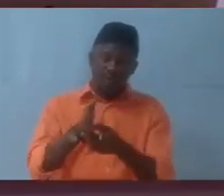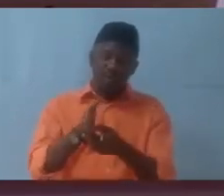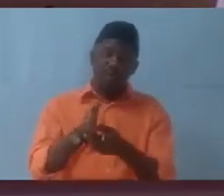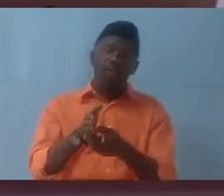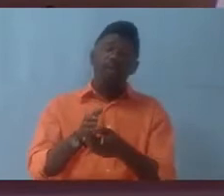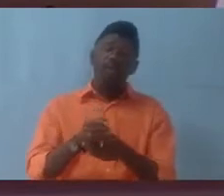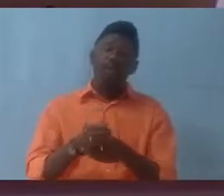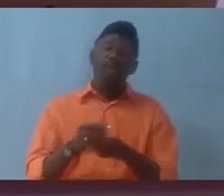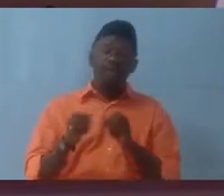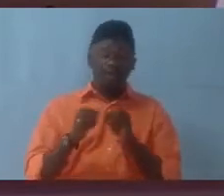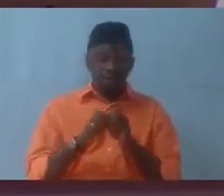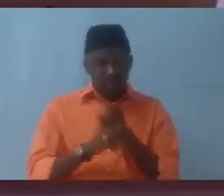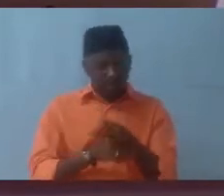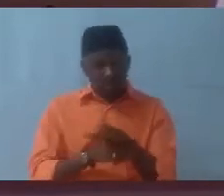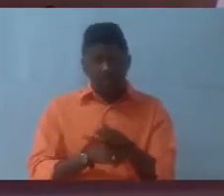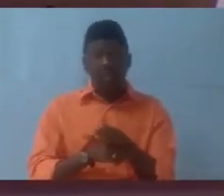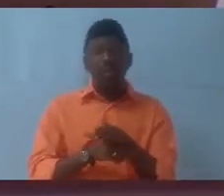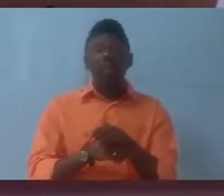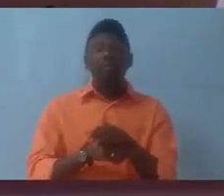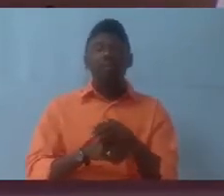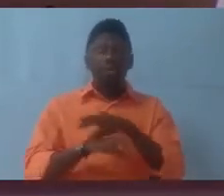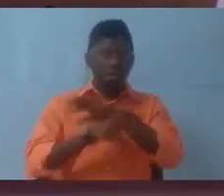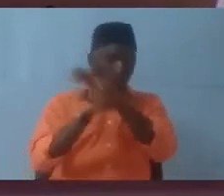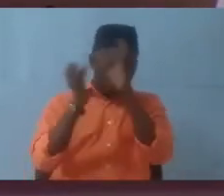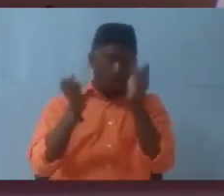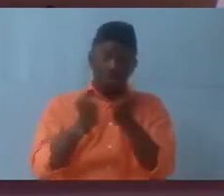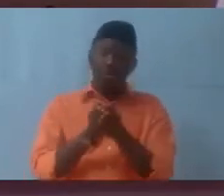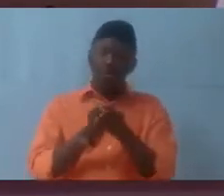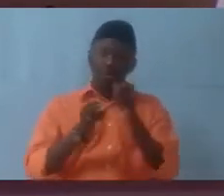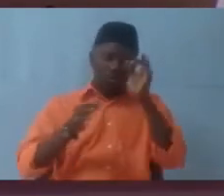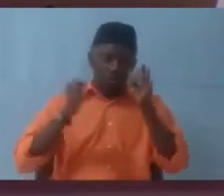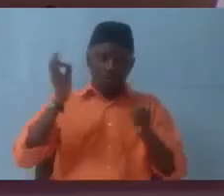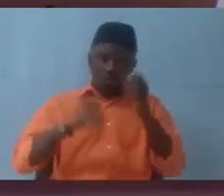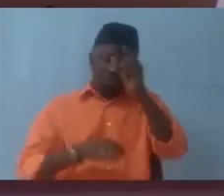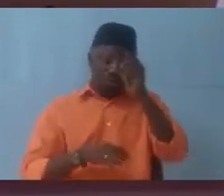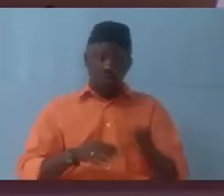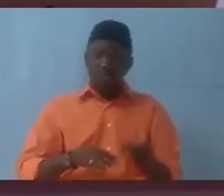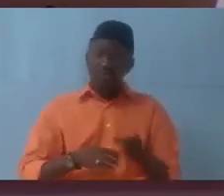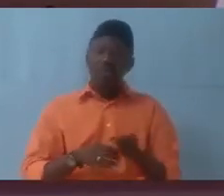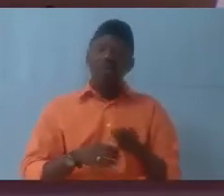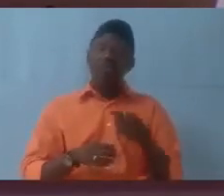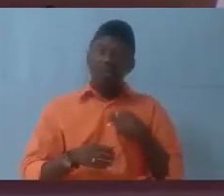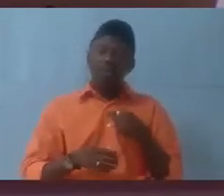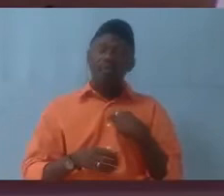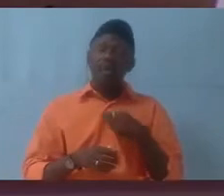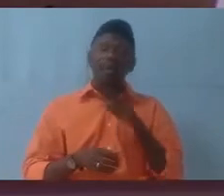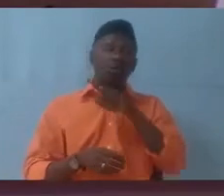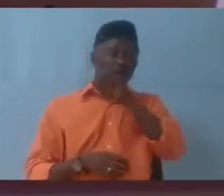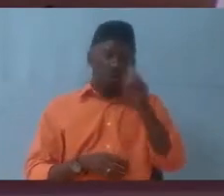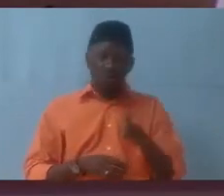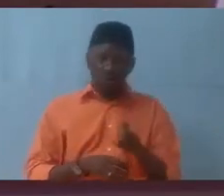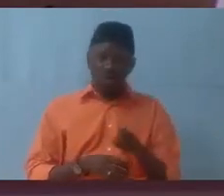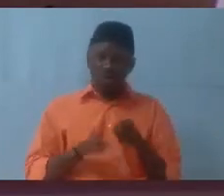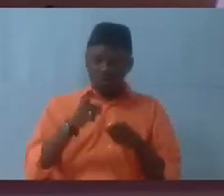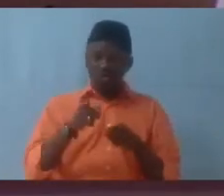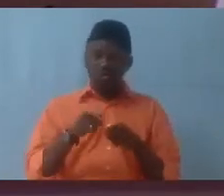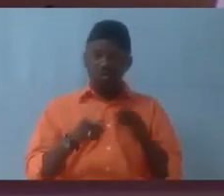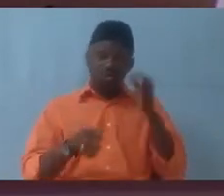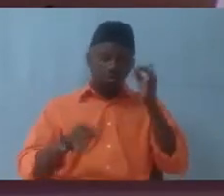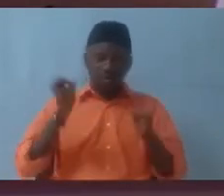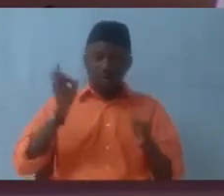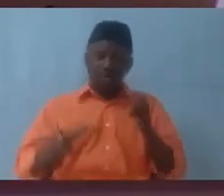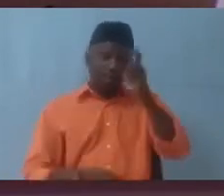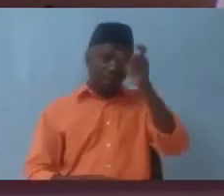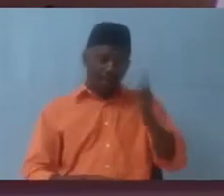wara doxal the court ci li nga xamne moy até kay my question is as magistrates le ma laccé comme yeen ay até kat